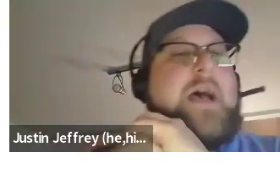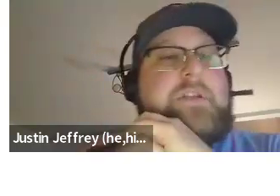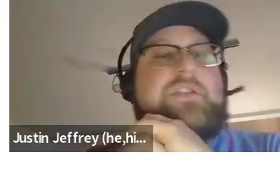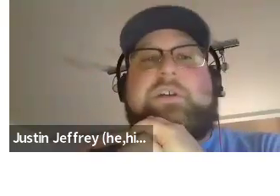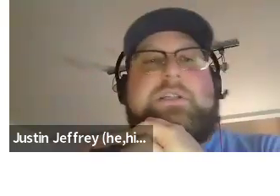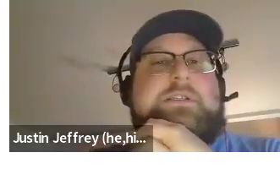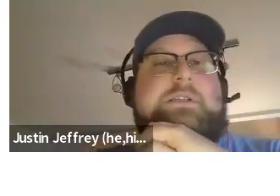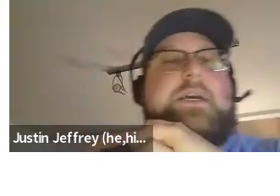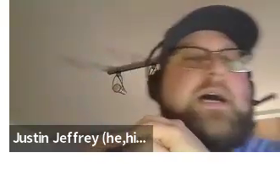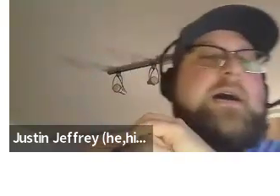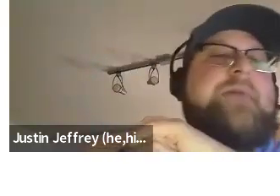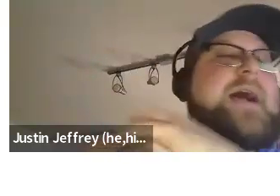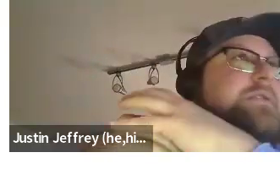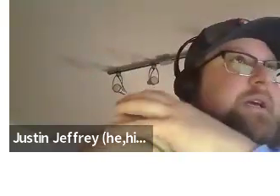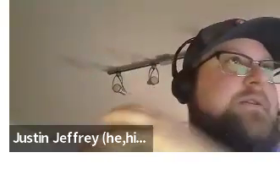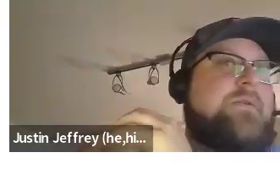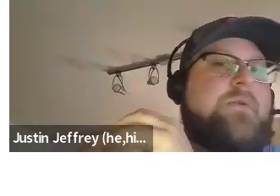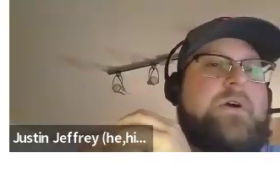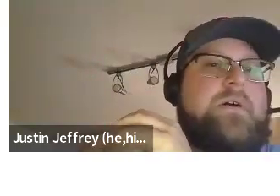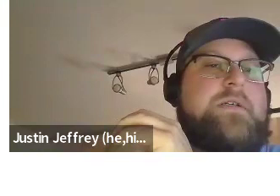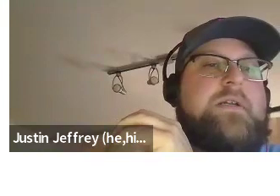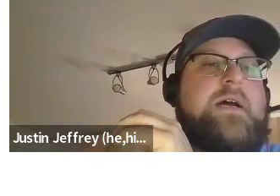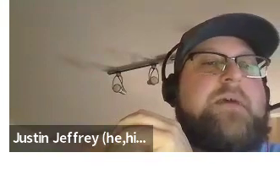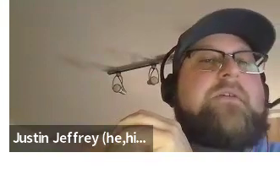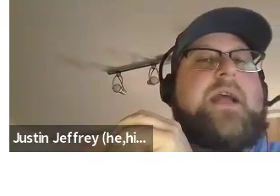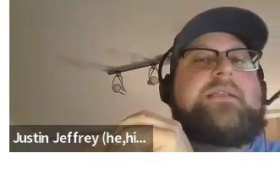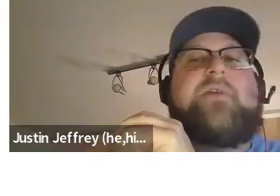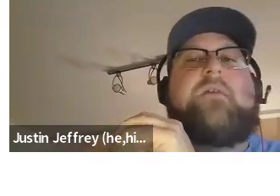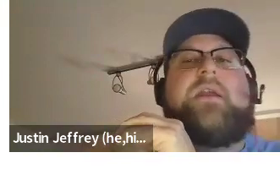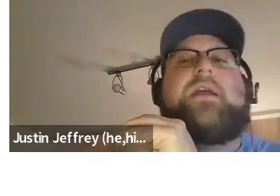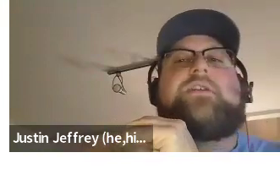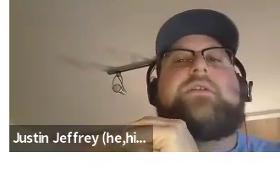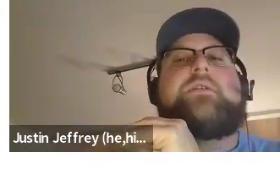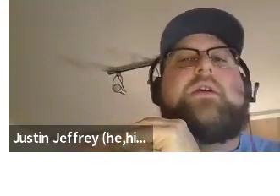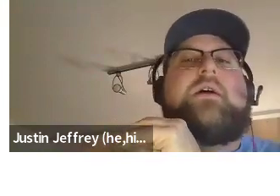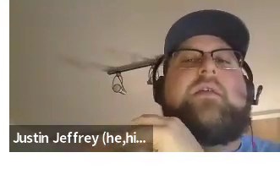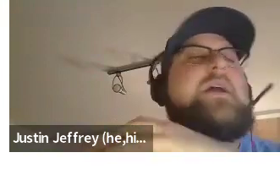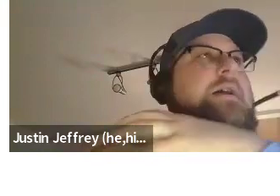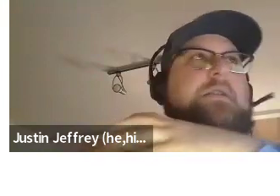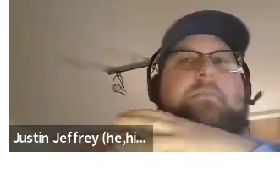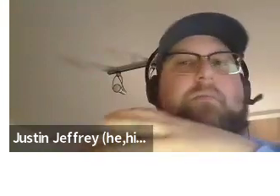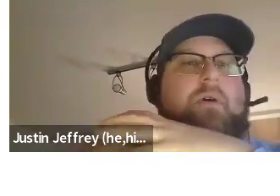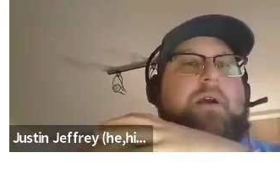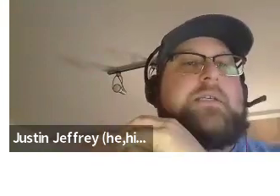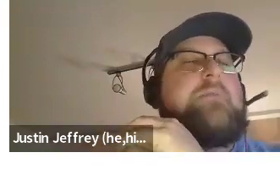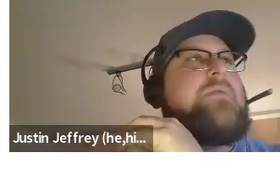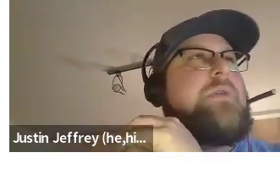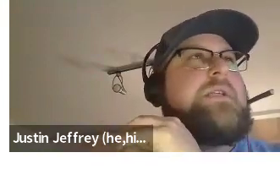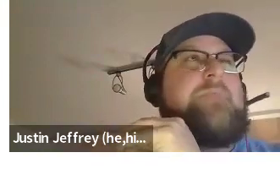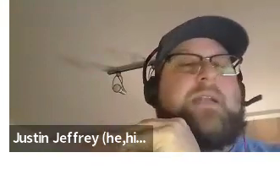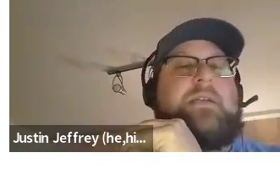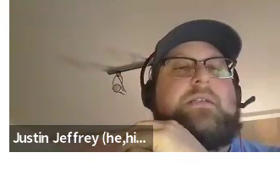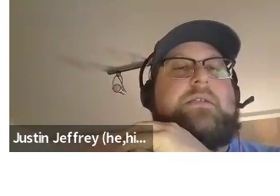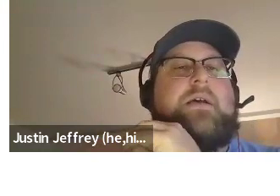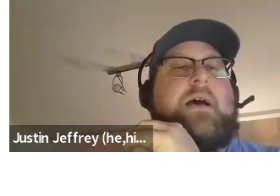If you have private insurance, Paxlovid or other antiviral medications, they might cost a little bit more. It's going to be